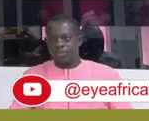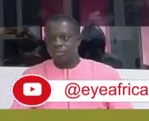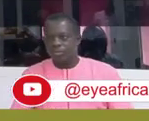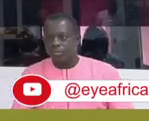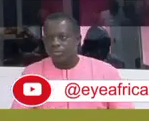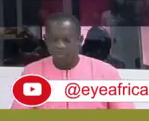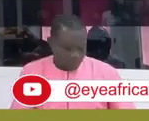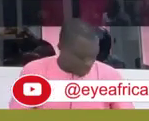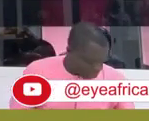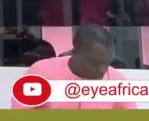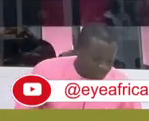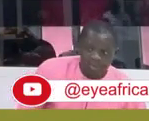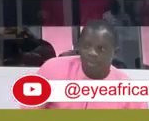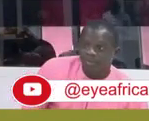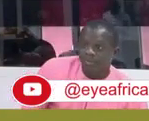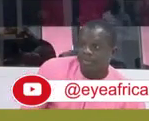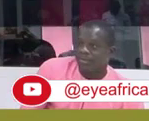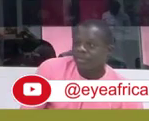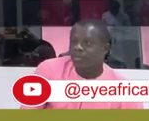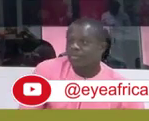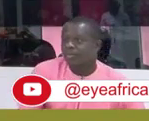Thank you. Meeting is adjourned.